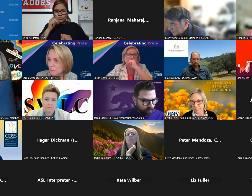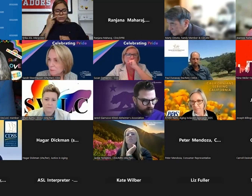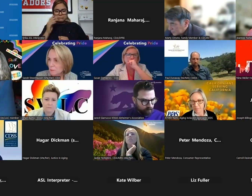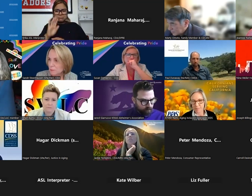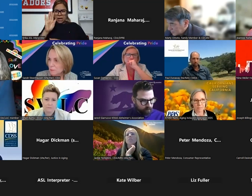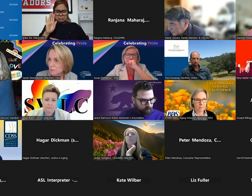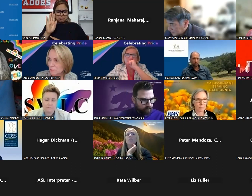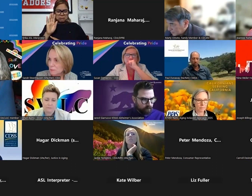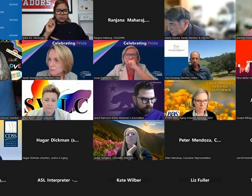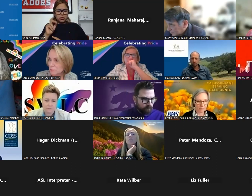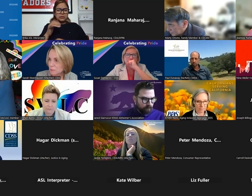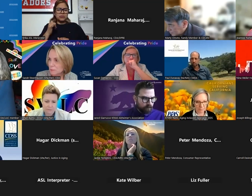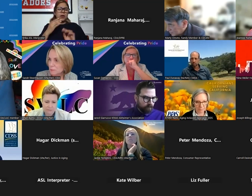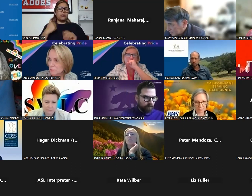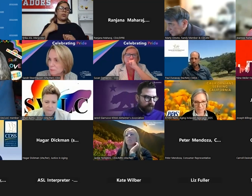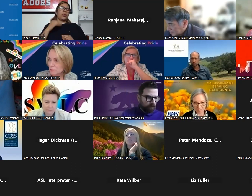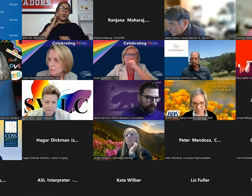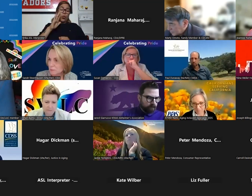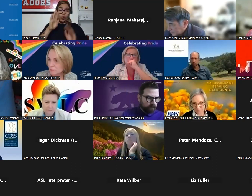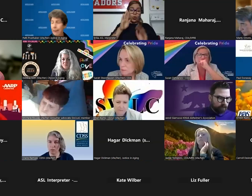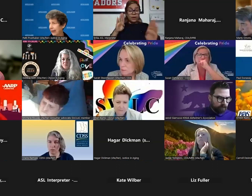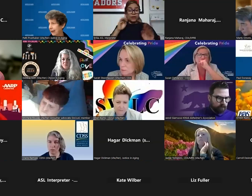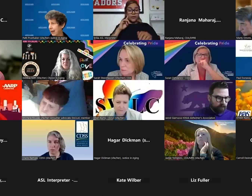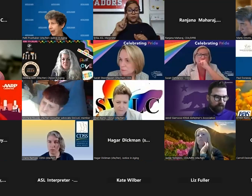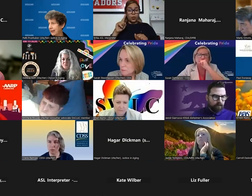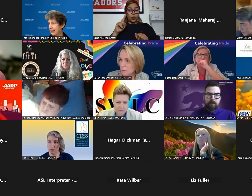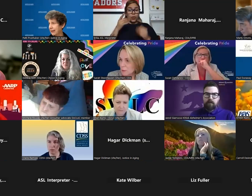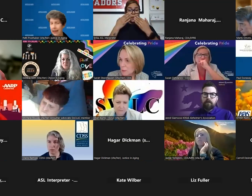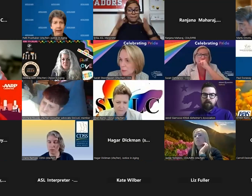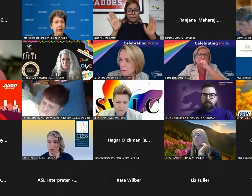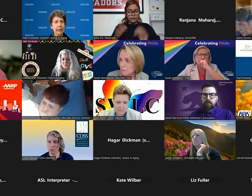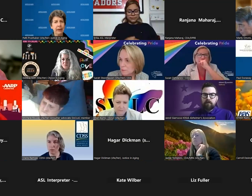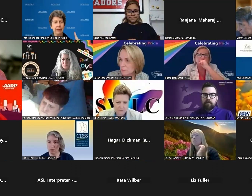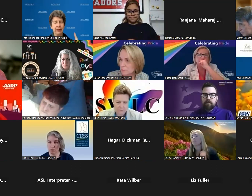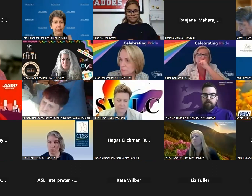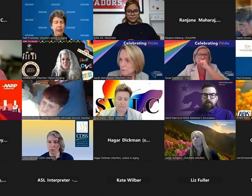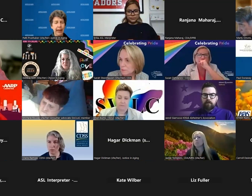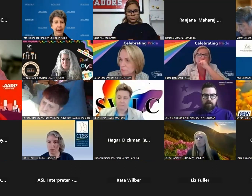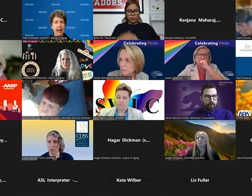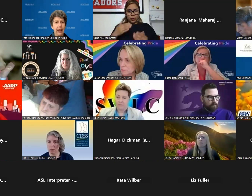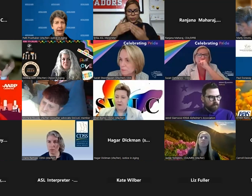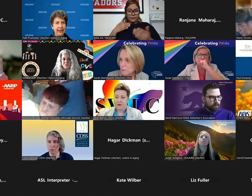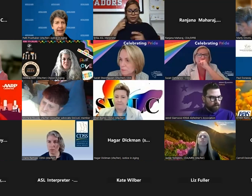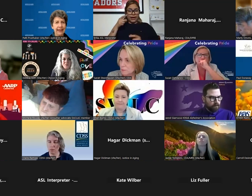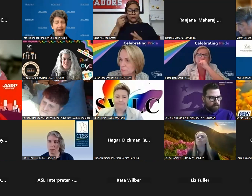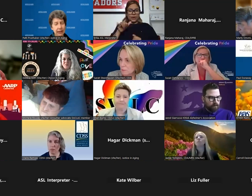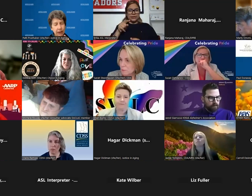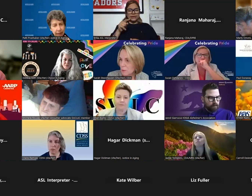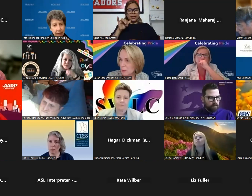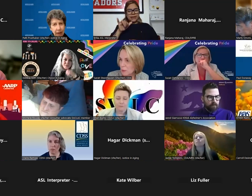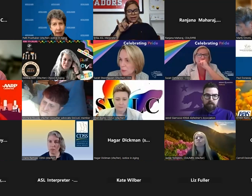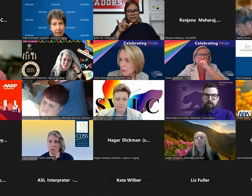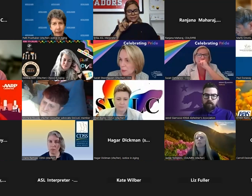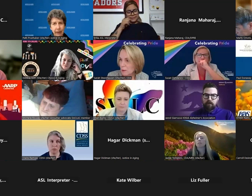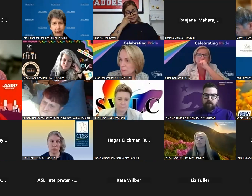will then open it up to public comment. And oh, let me just, before I do that, say that you